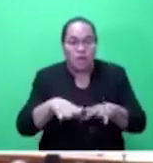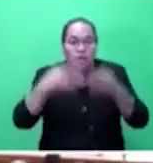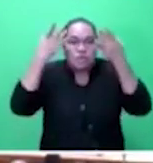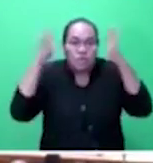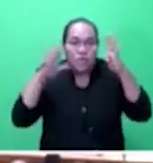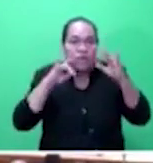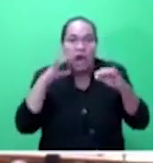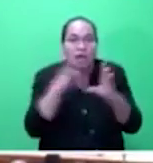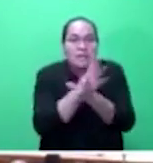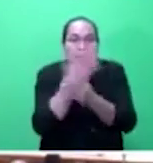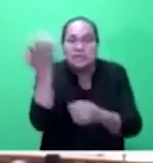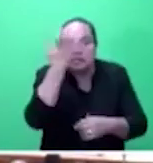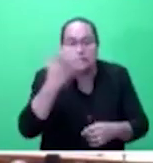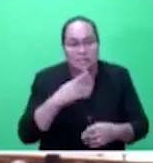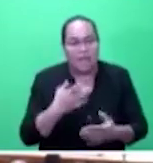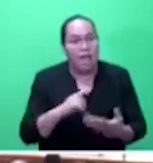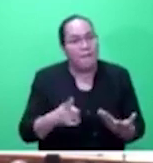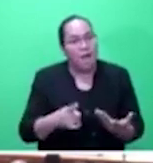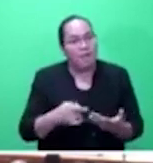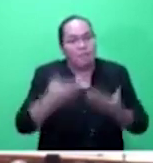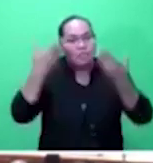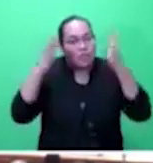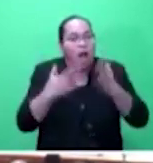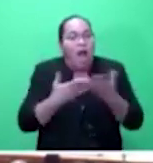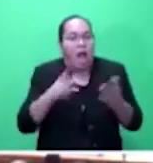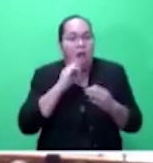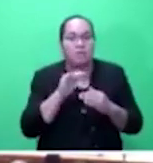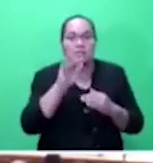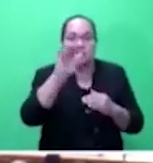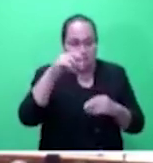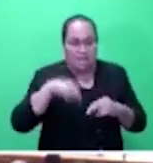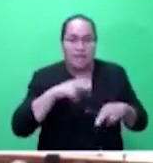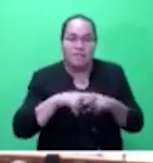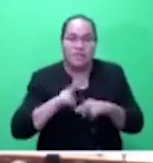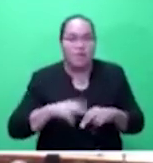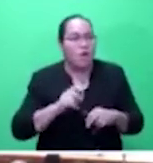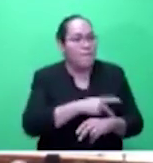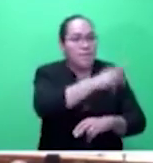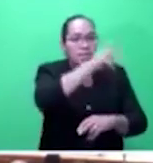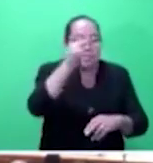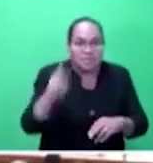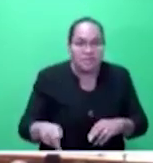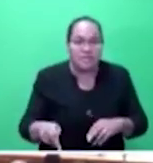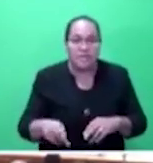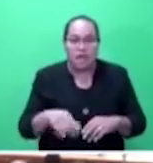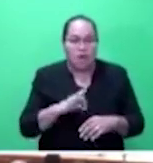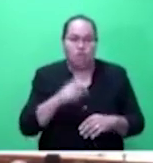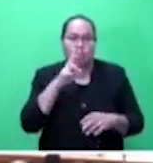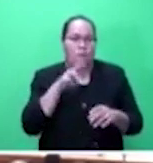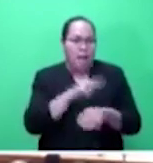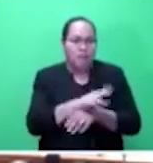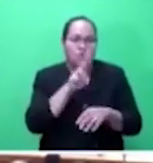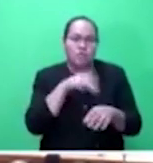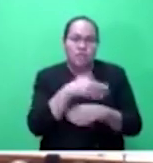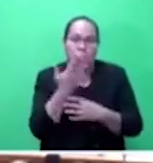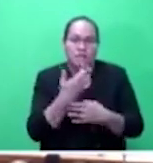no one can predict precisely how it will unfold in Fiji, the Pacific, or the world, not in 2 months, not in 2 days, and